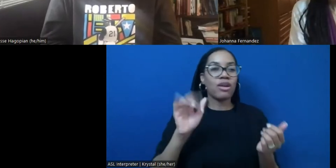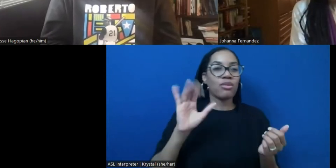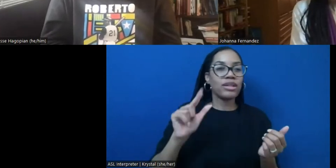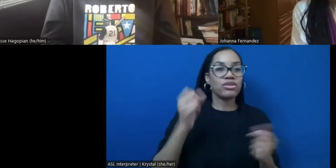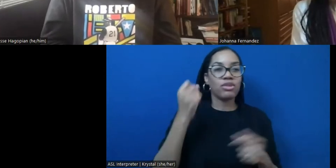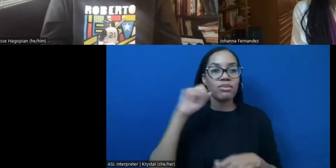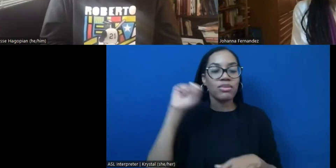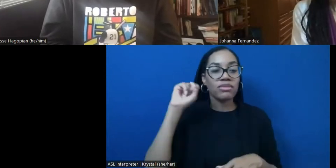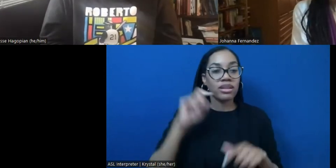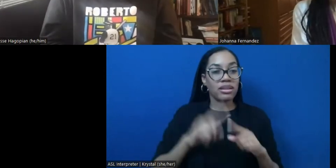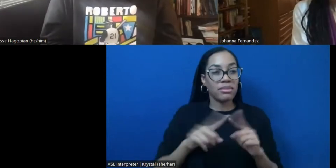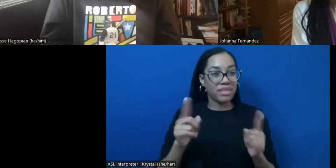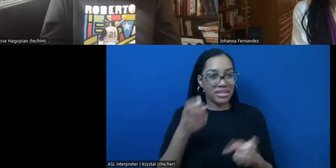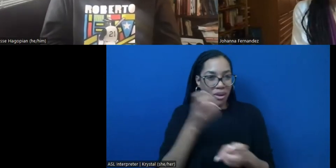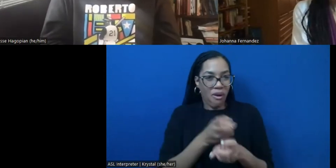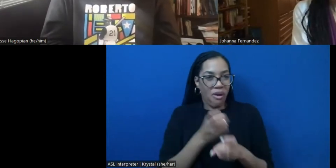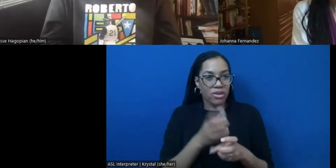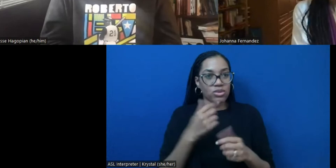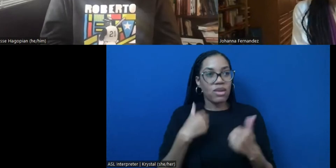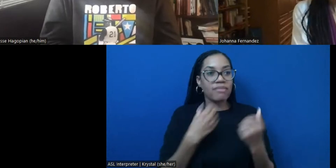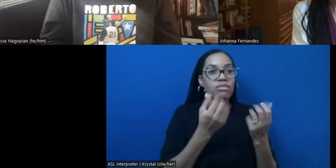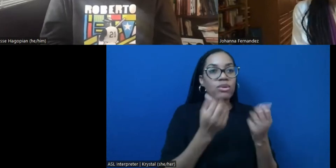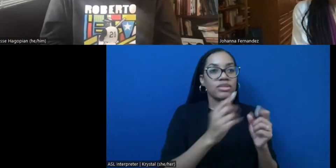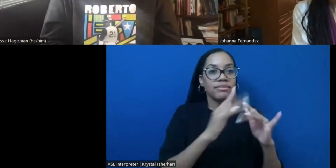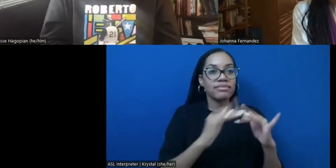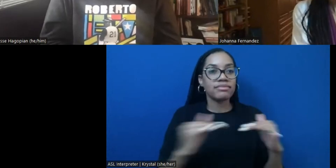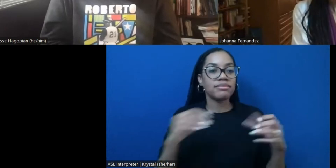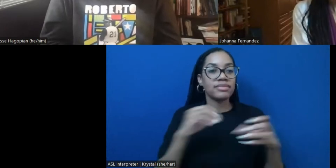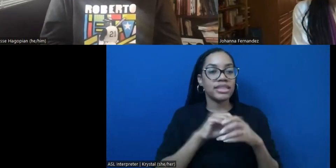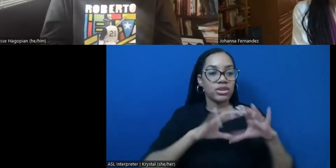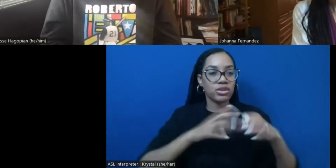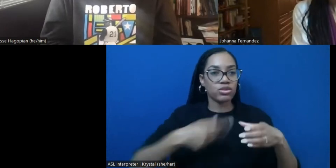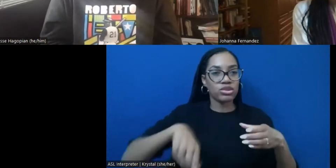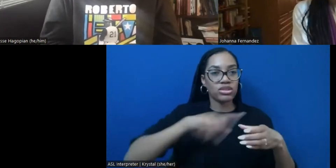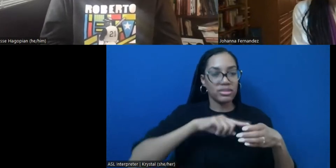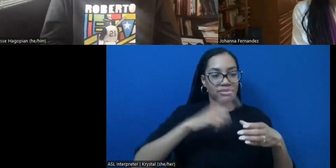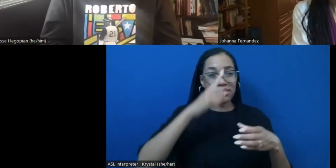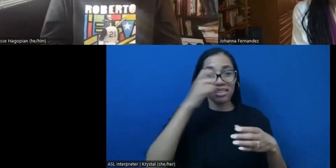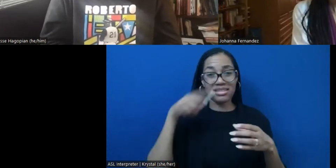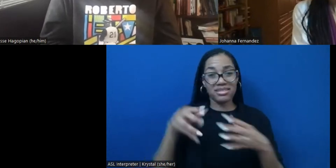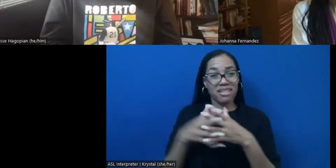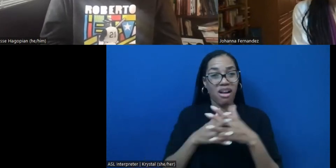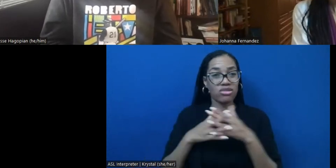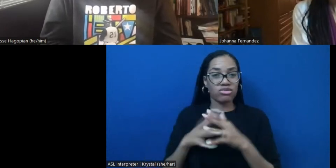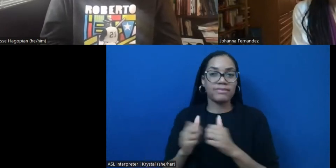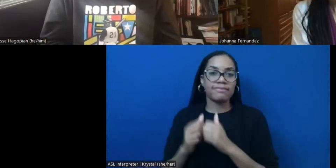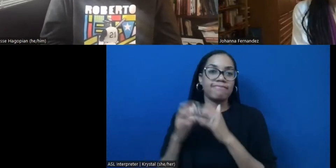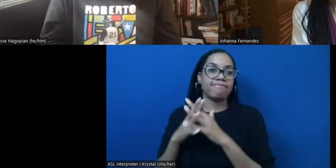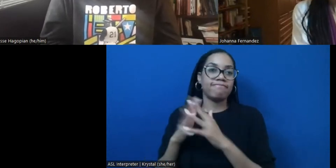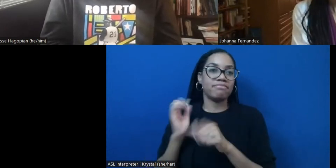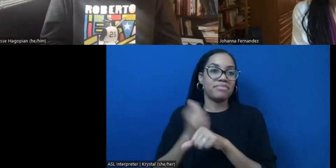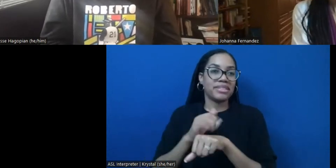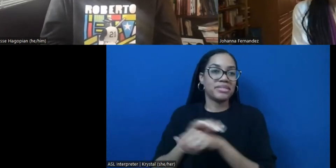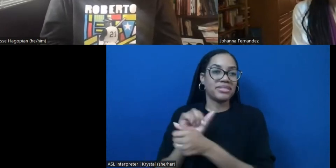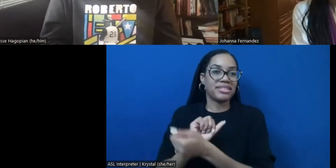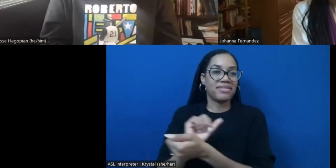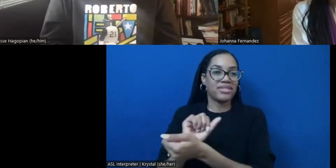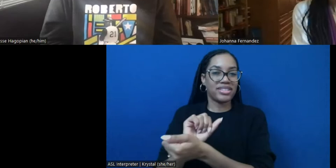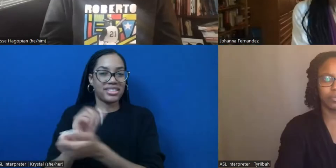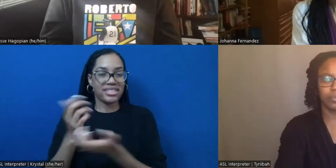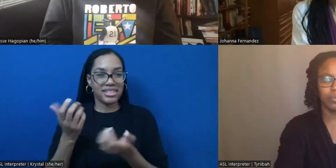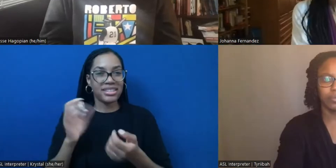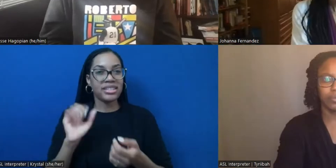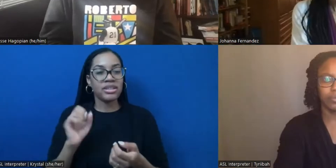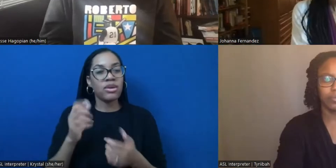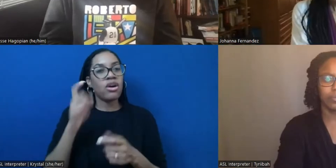was founded on structural racism, you know, intentionally to divide the class by race. And, you